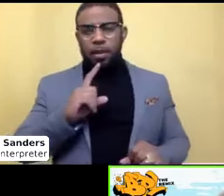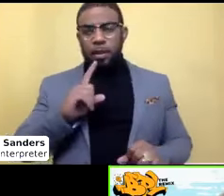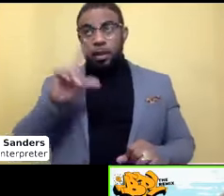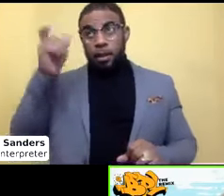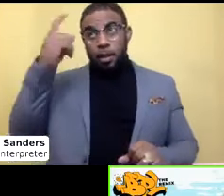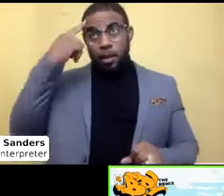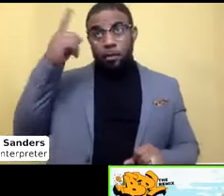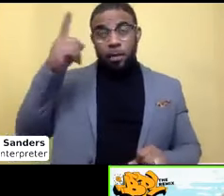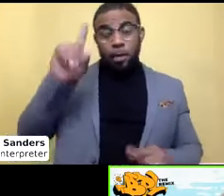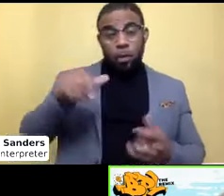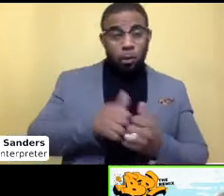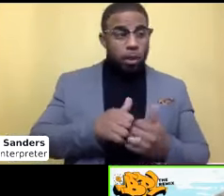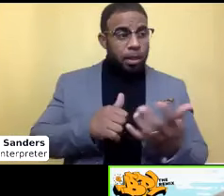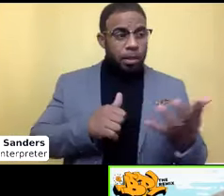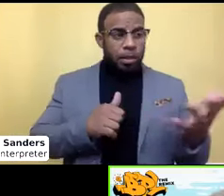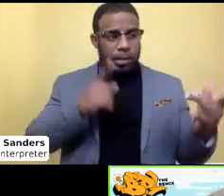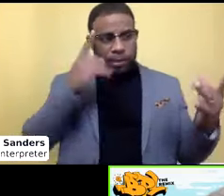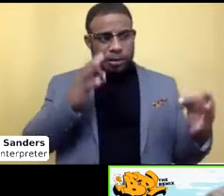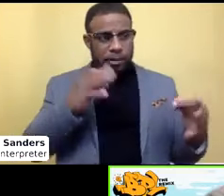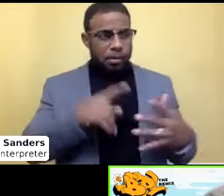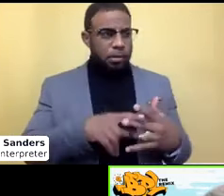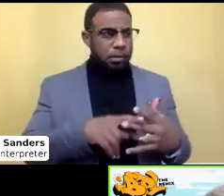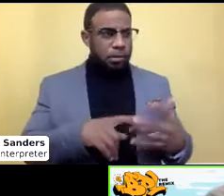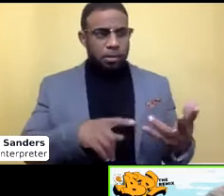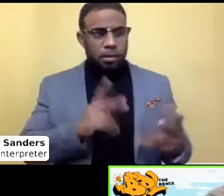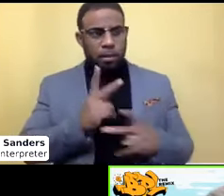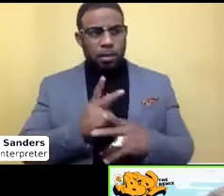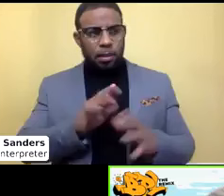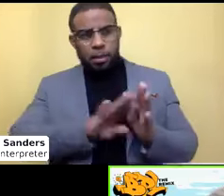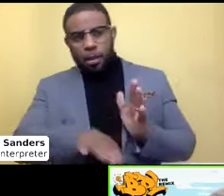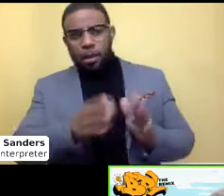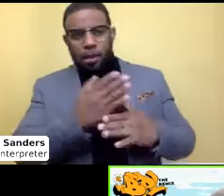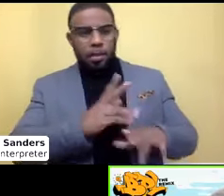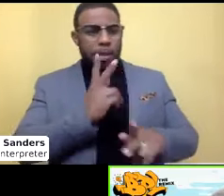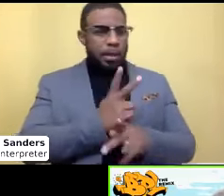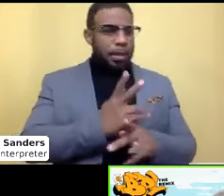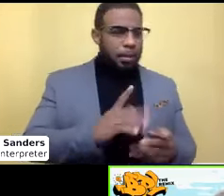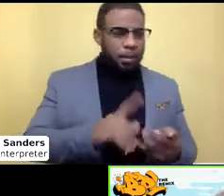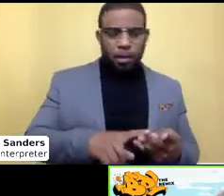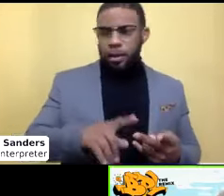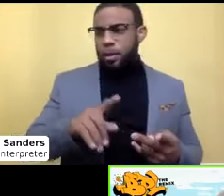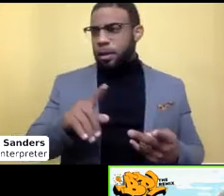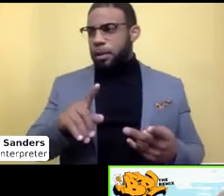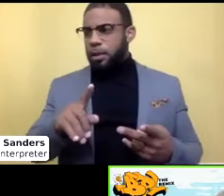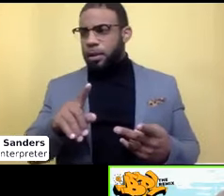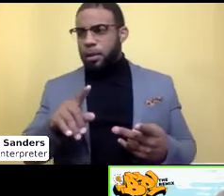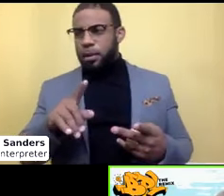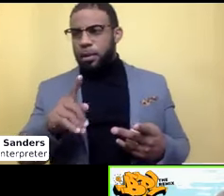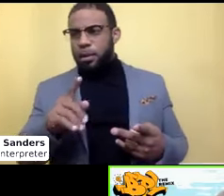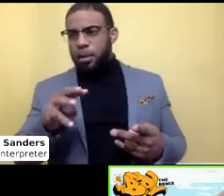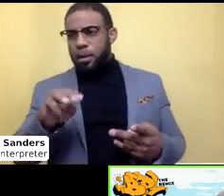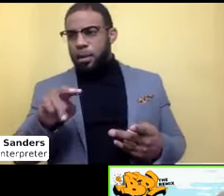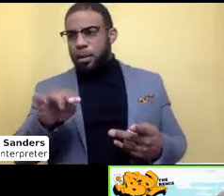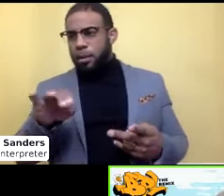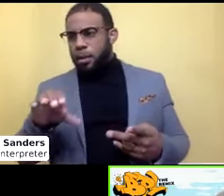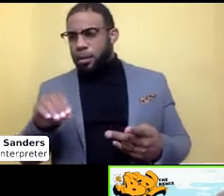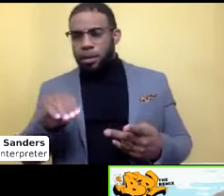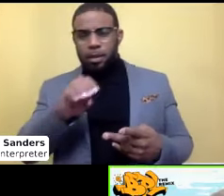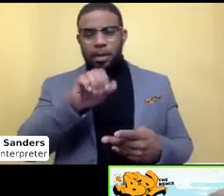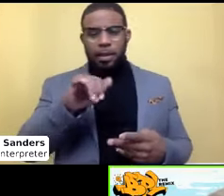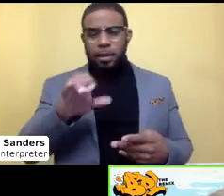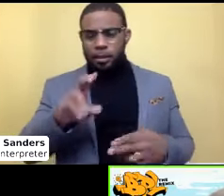government with its decisions to keep out peacekeepers, MONUSCO and others, the EAC